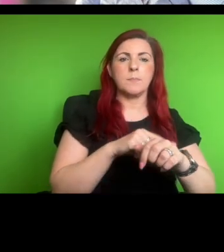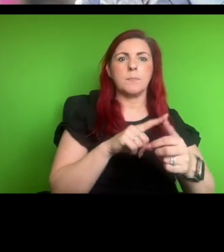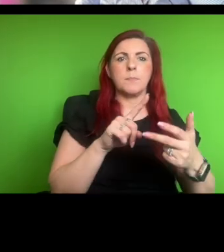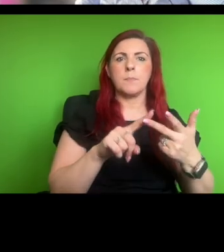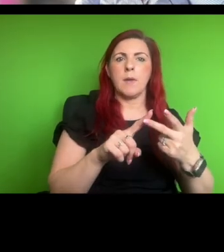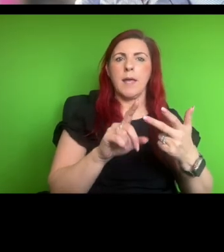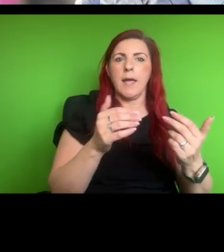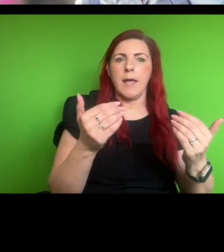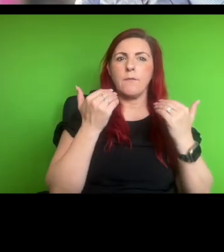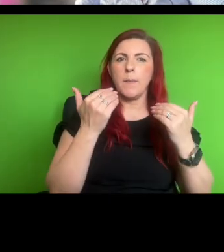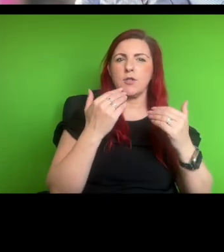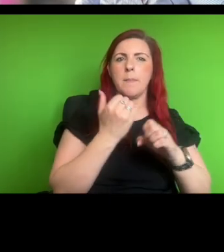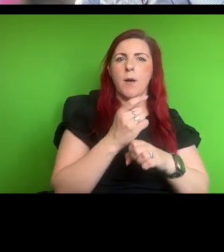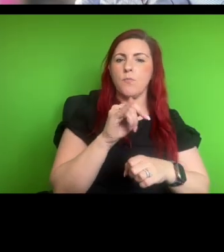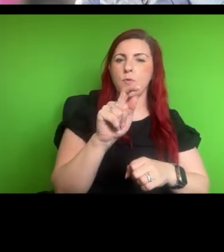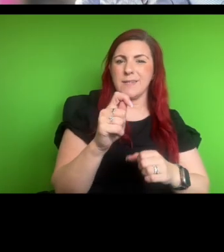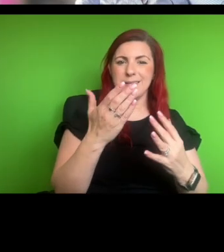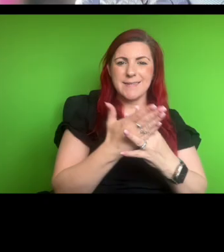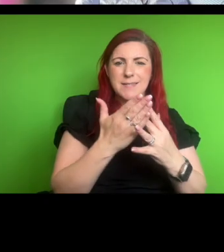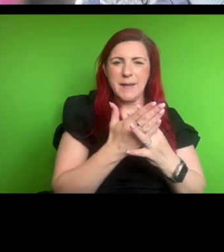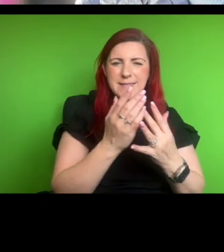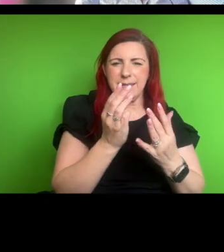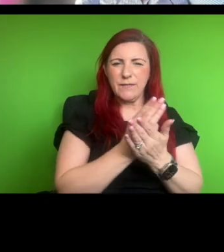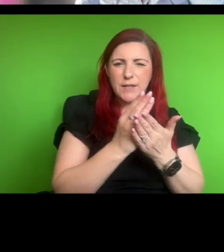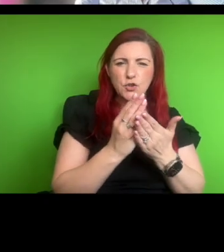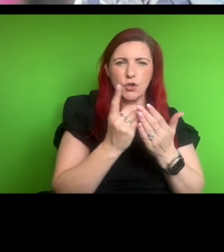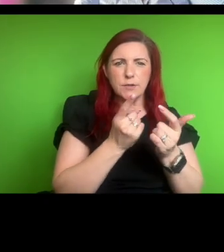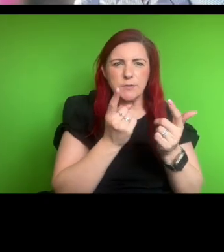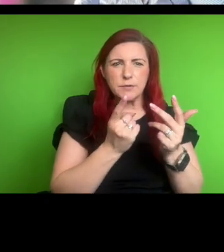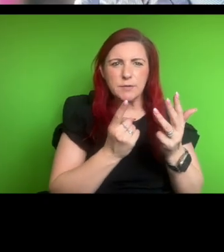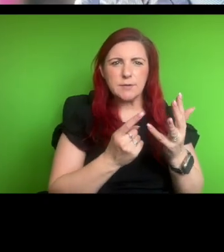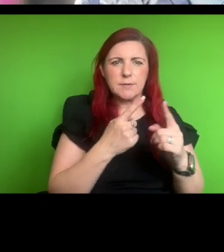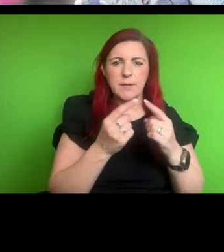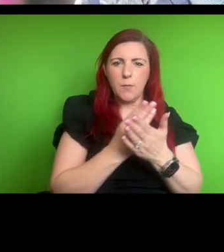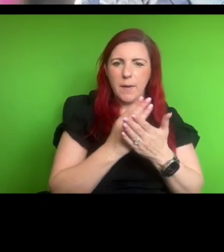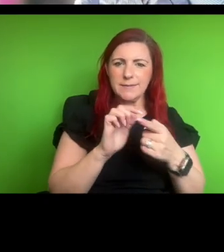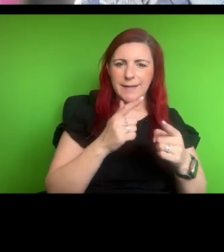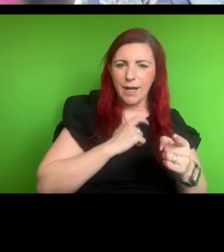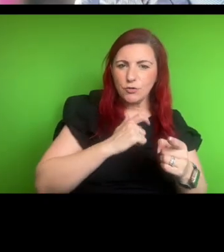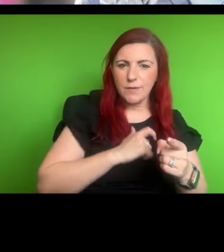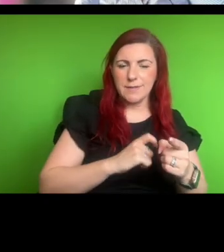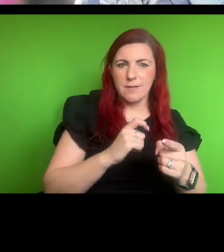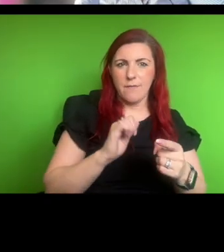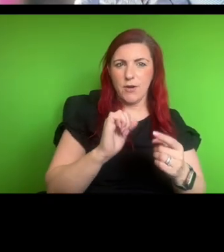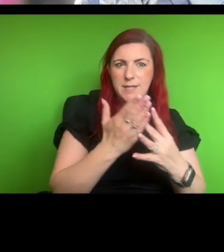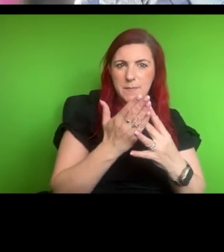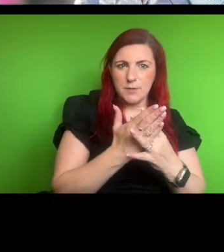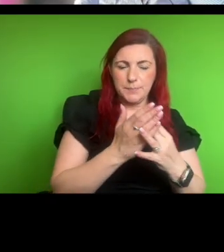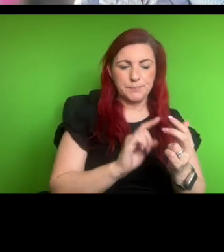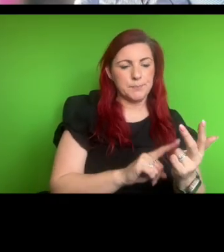accessibility features, elements, functions, and characteristics, information on the use of the